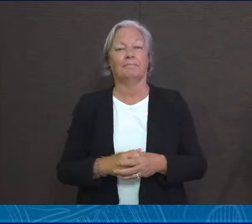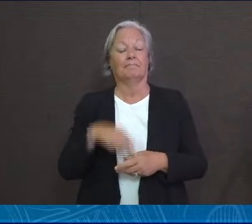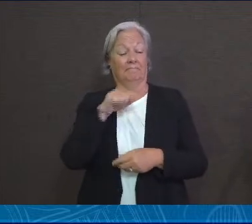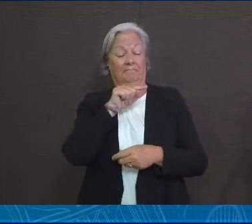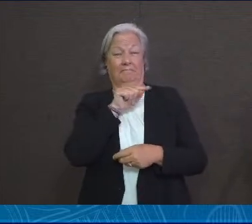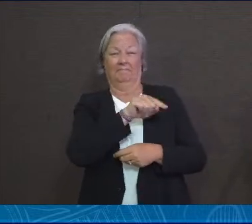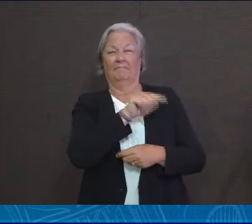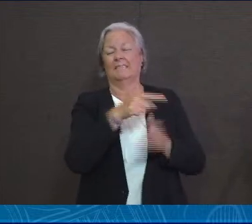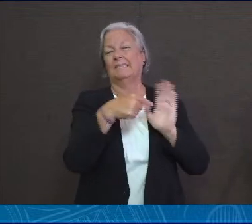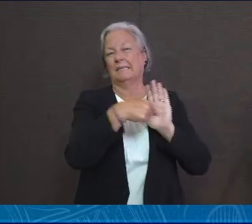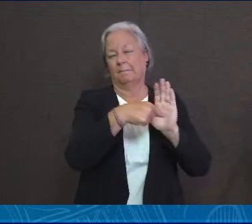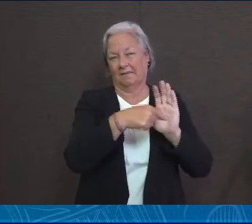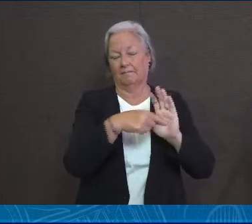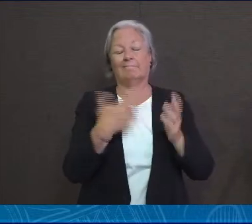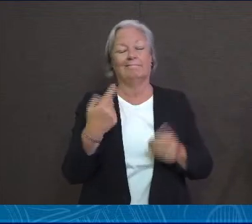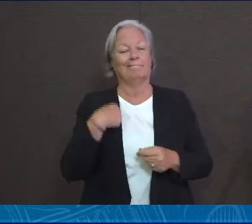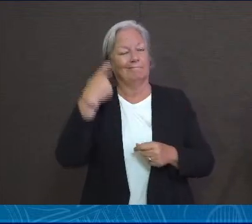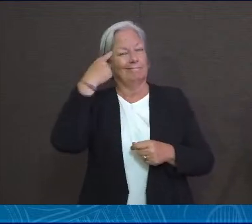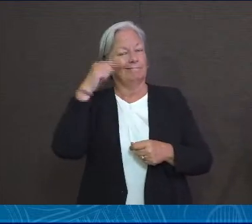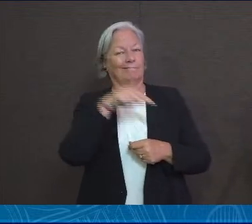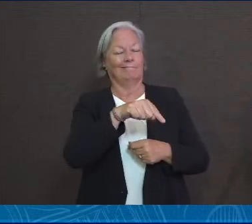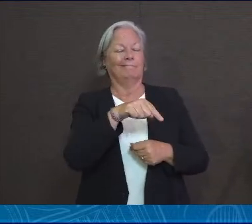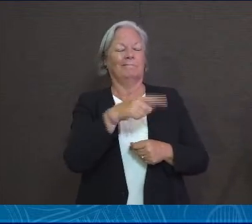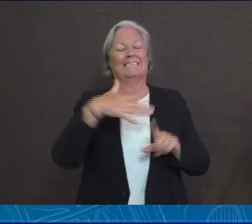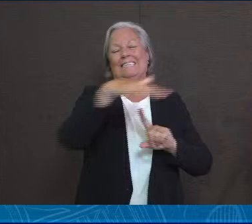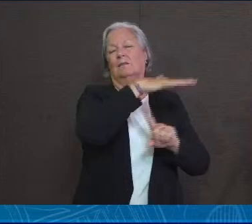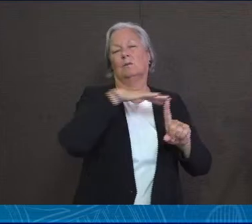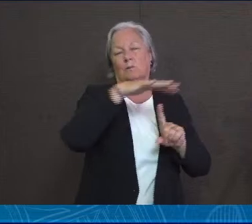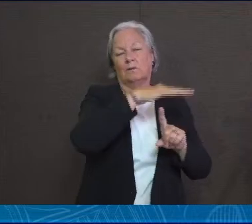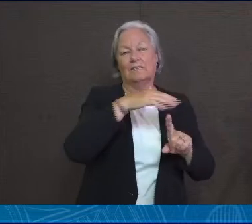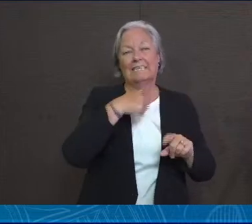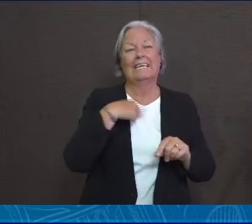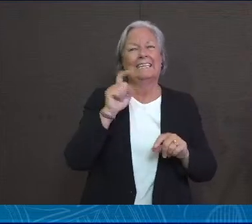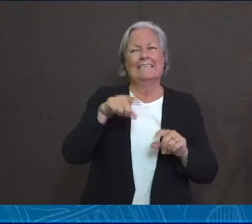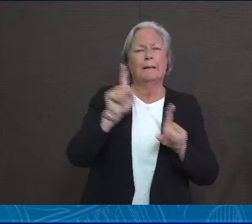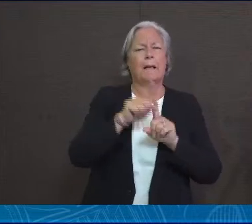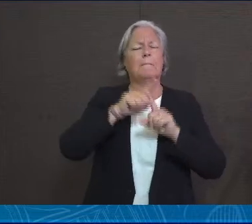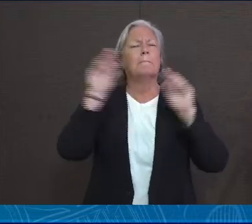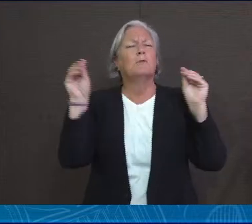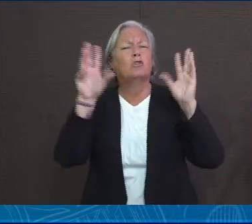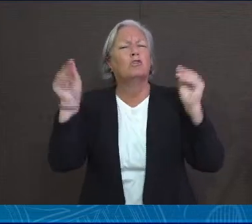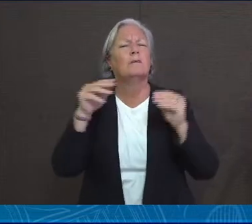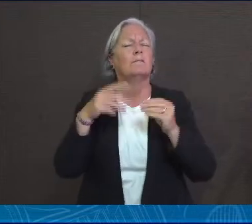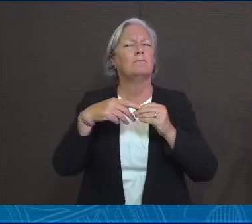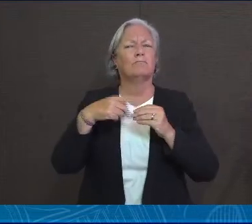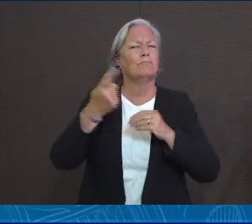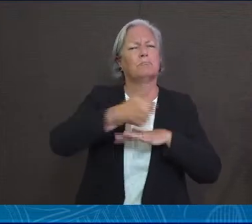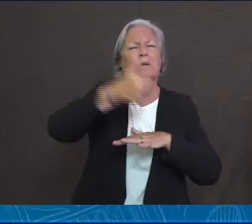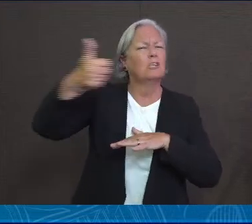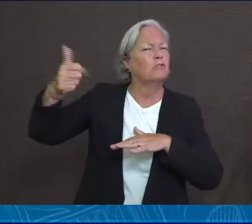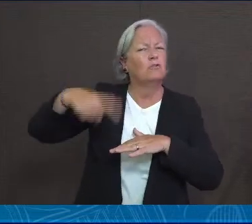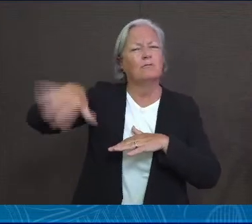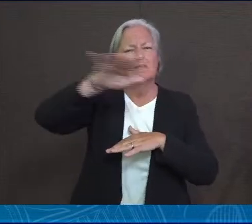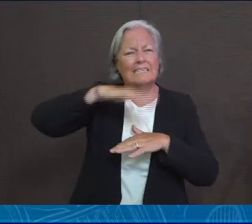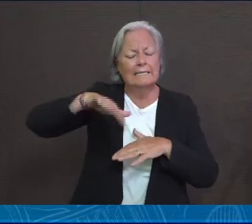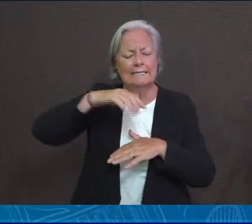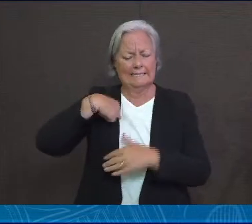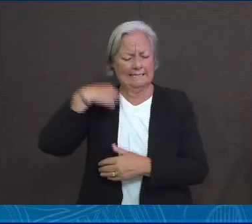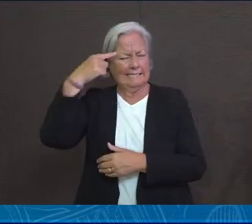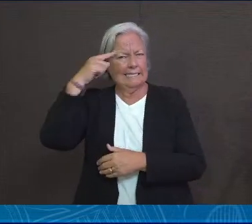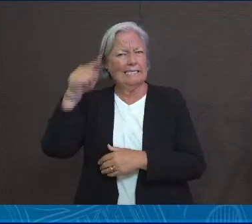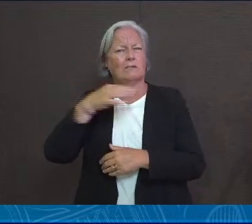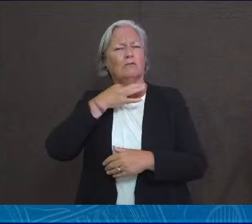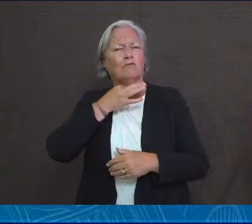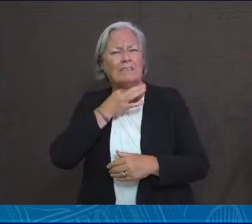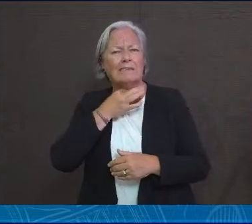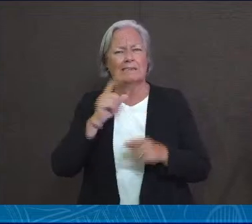for us the need for emergency managers and asset managers to prioritize risks and assets and